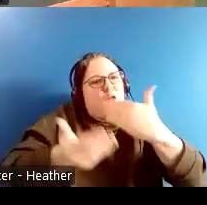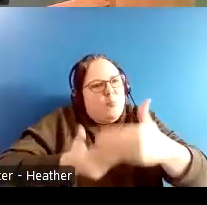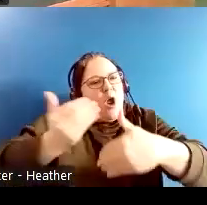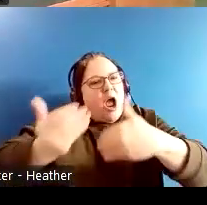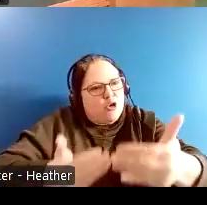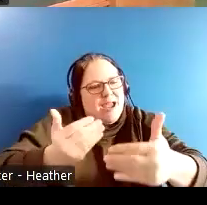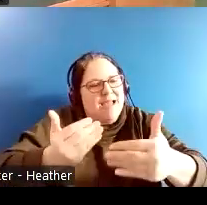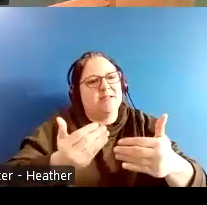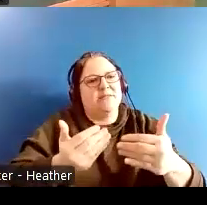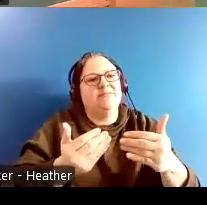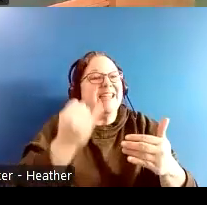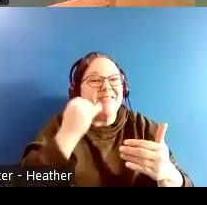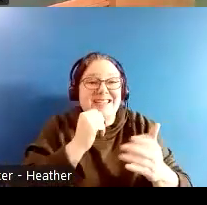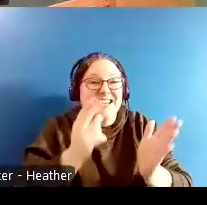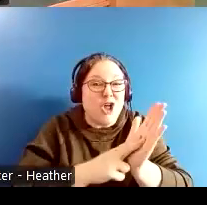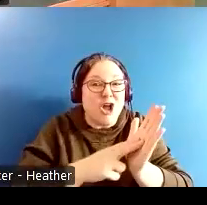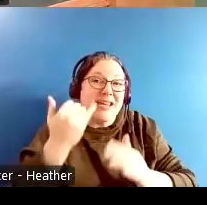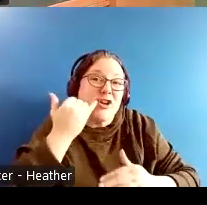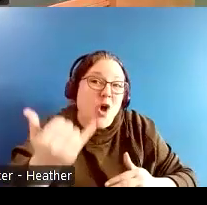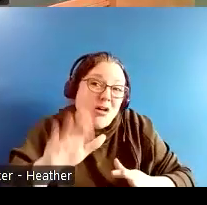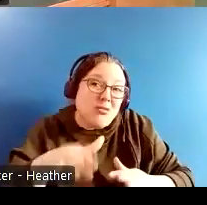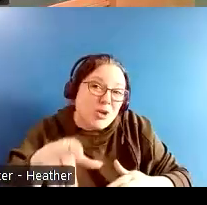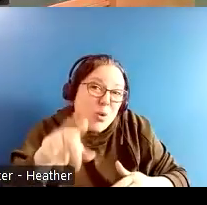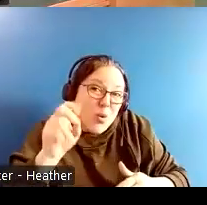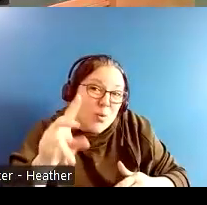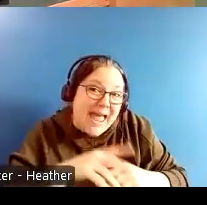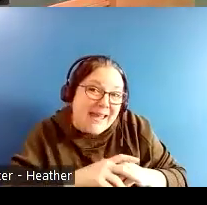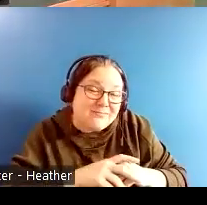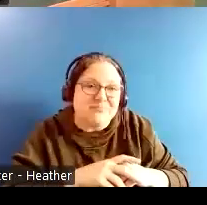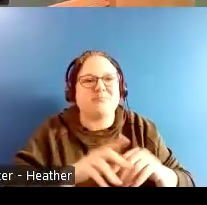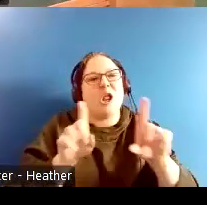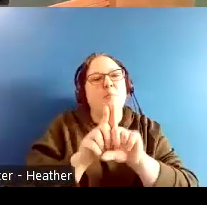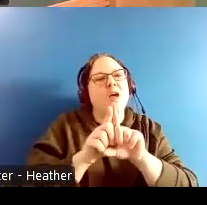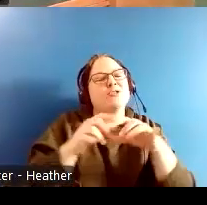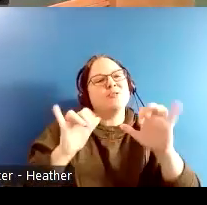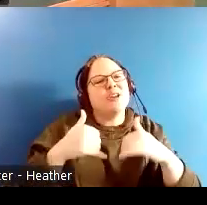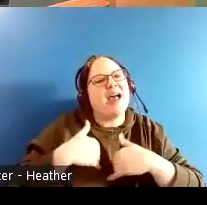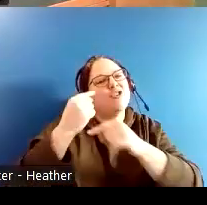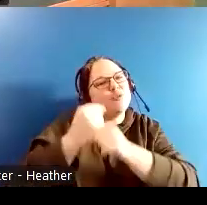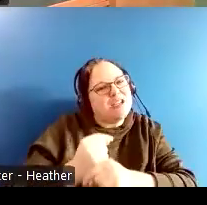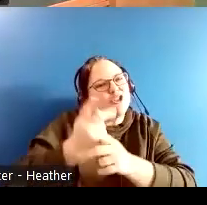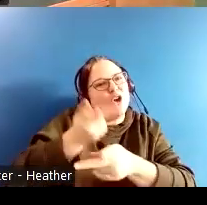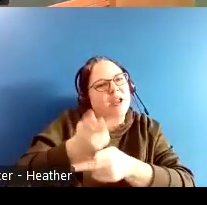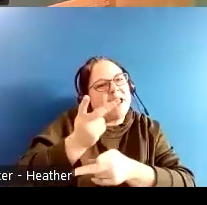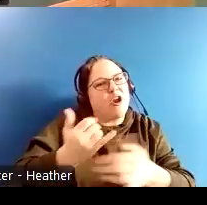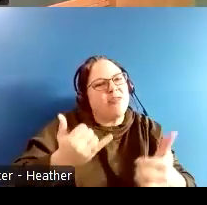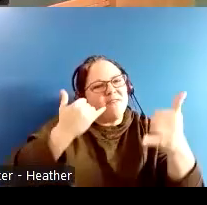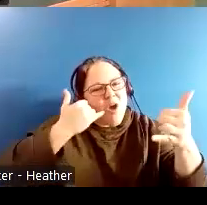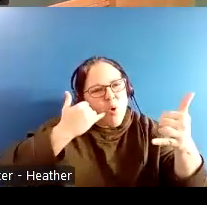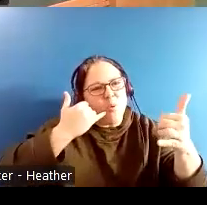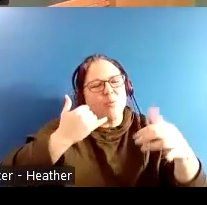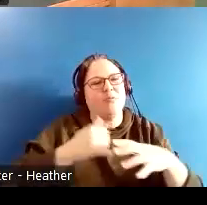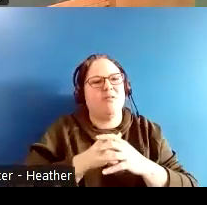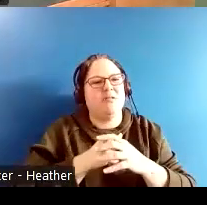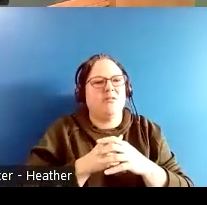log in, they would call and make sure they're okay. But we were still also doing traditional collaborative care over the phone and by my